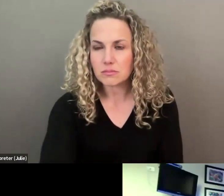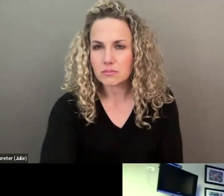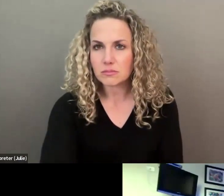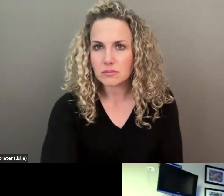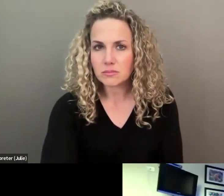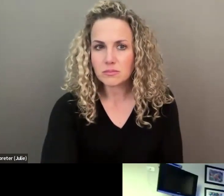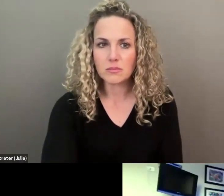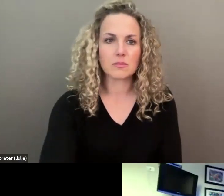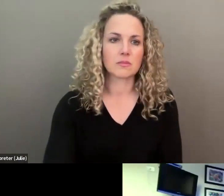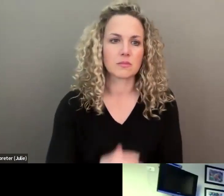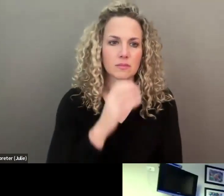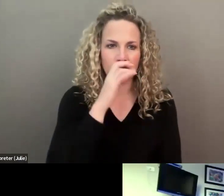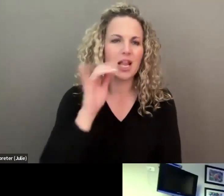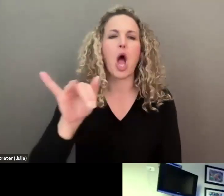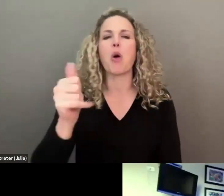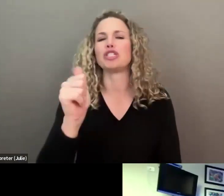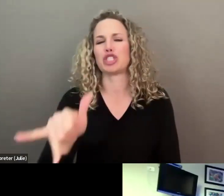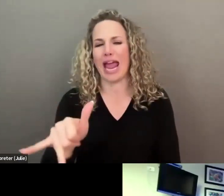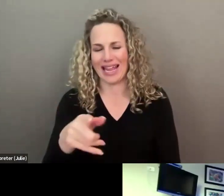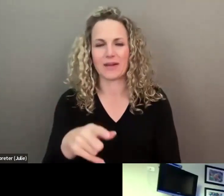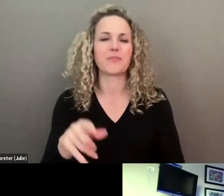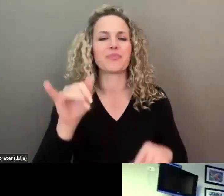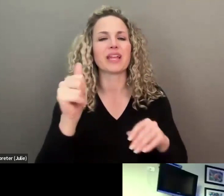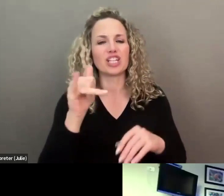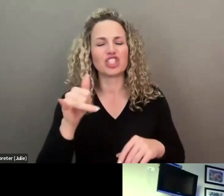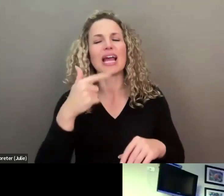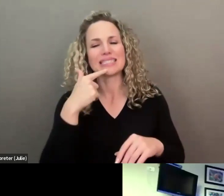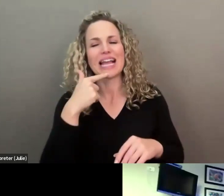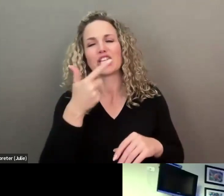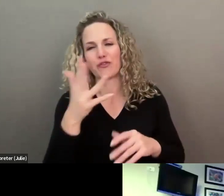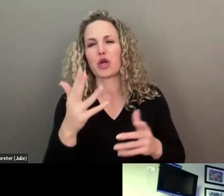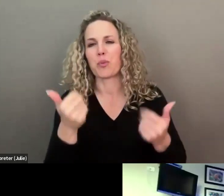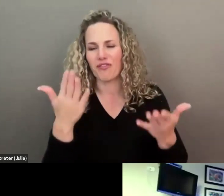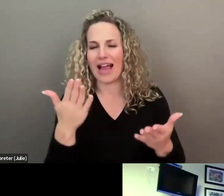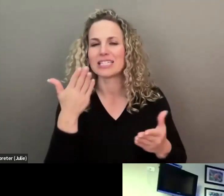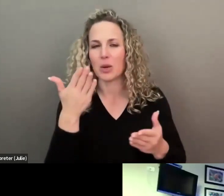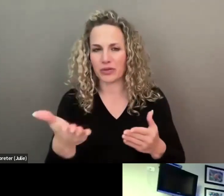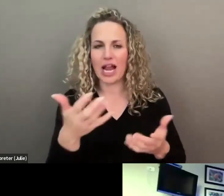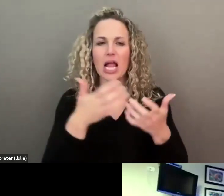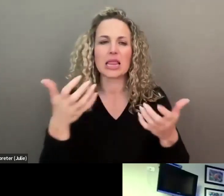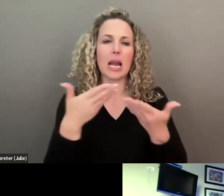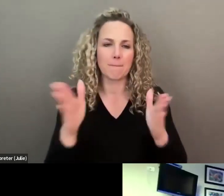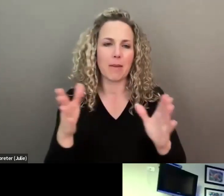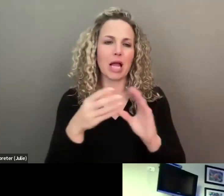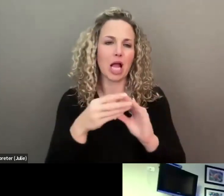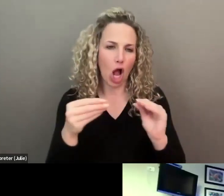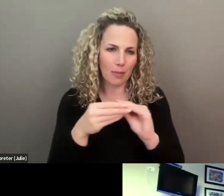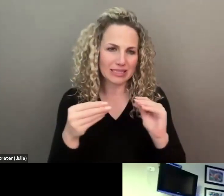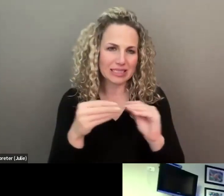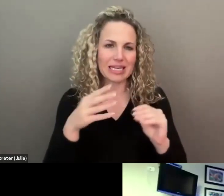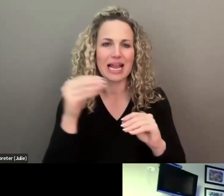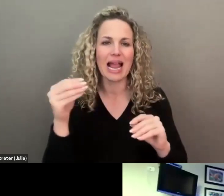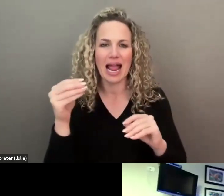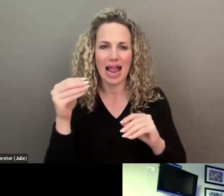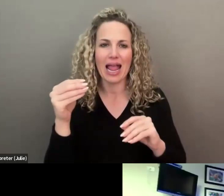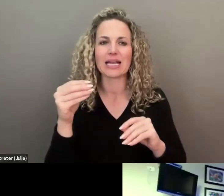Oh, sorry. I was on mute, wasn't I? Yeah, there were quite a few providers that were there. There was a lot of public commentary. There was actually quite